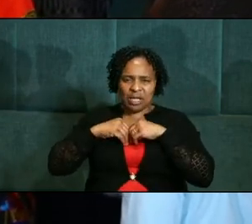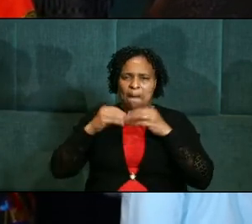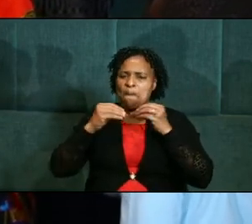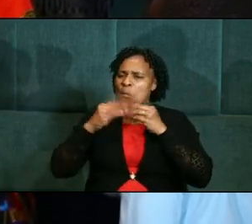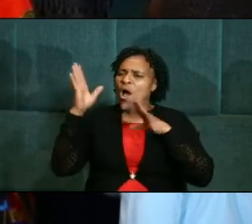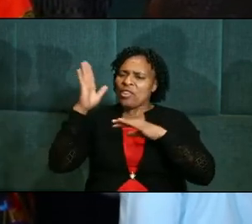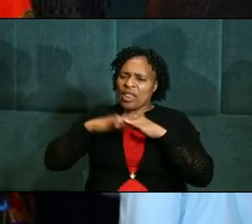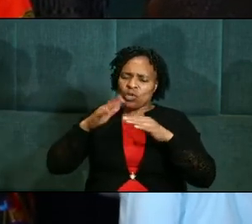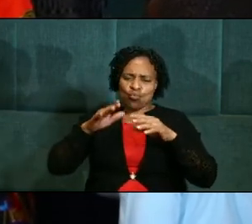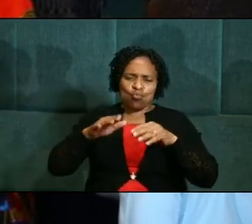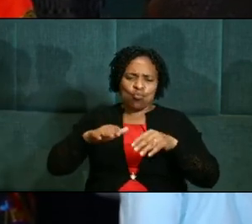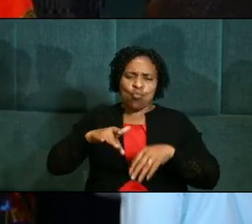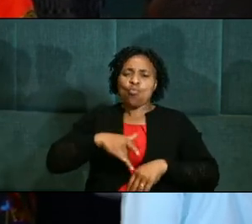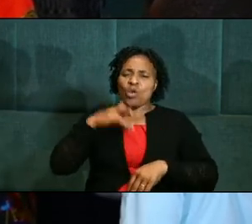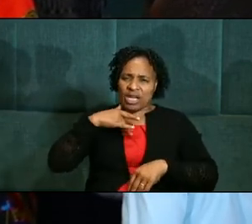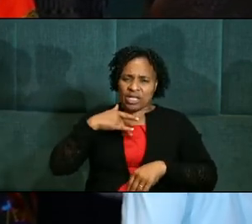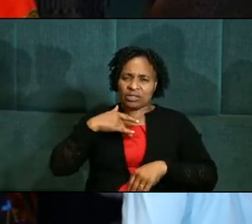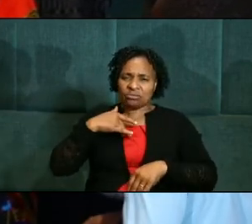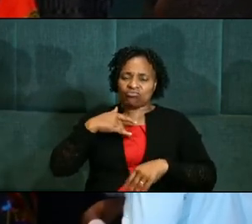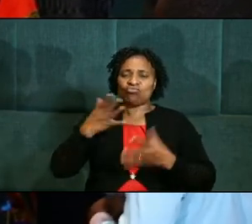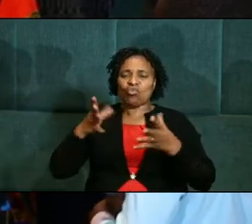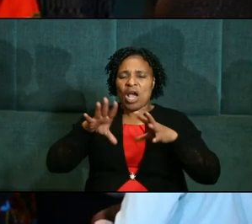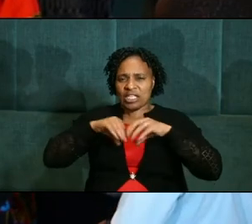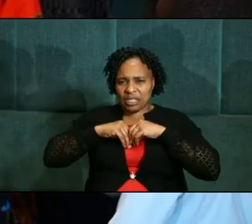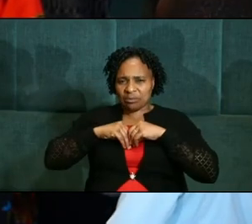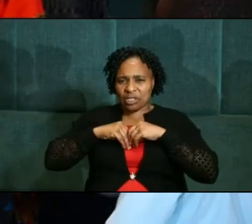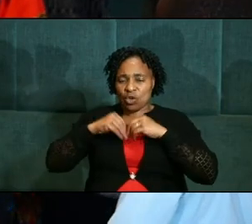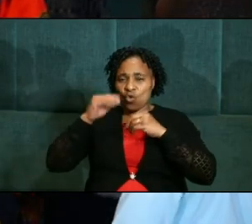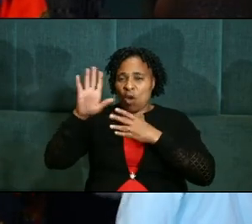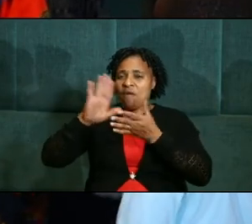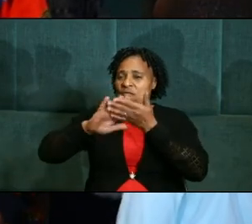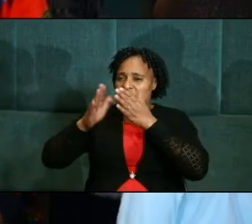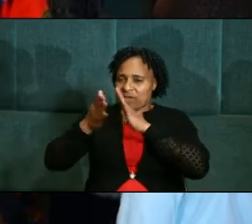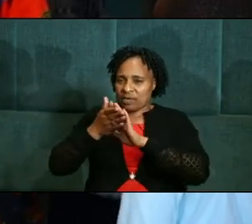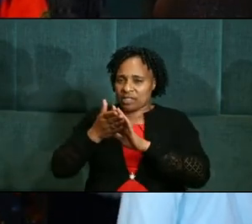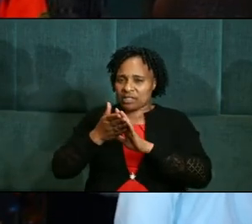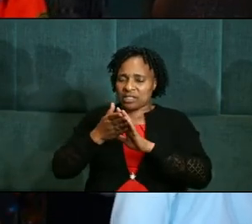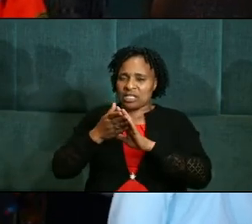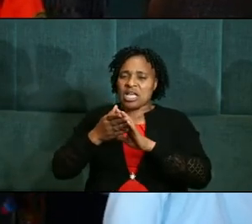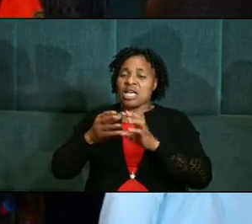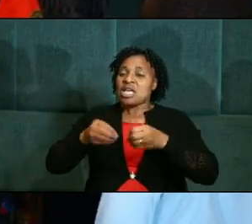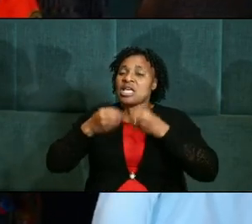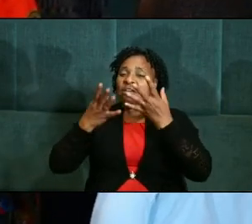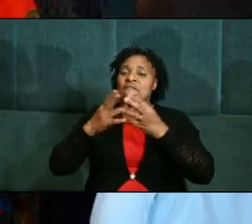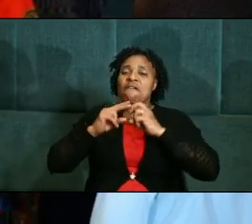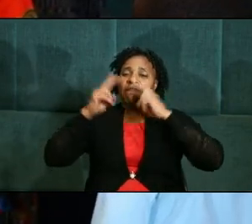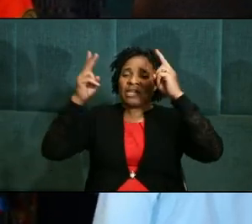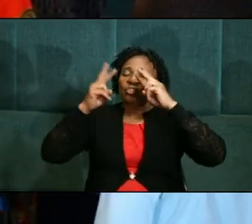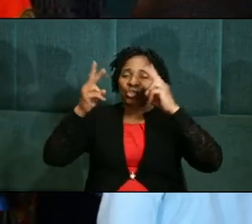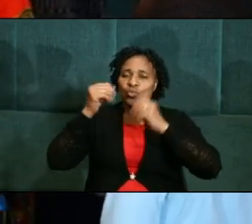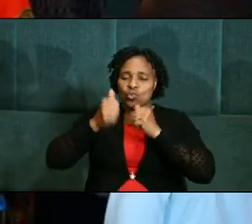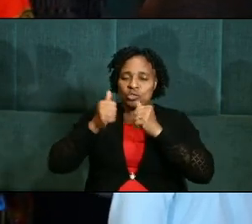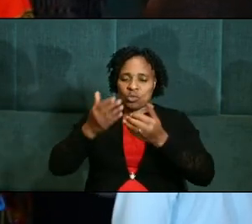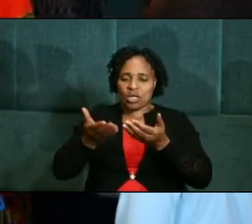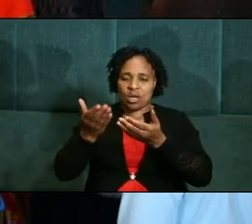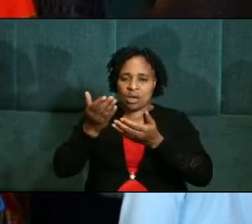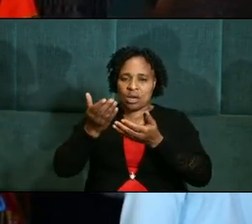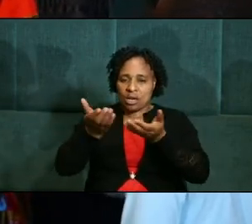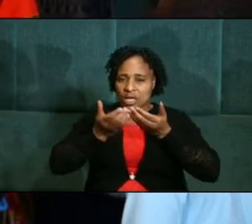us a new beginning. For you are more than willing to give us victory that we need in our Christian